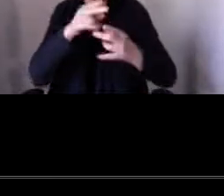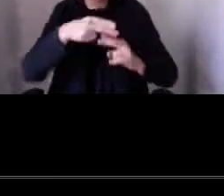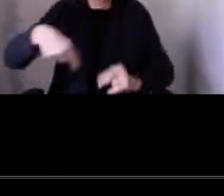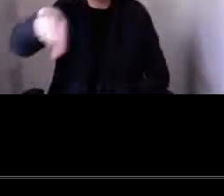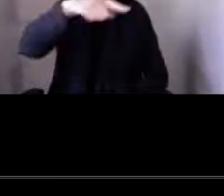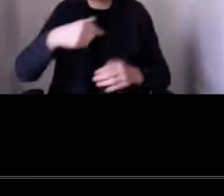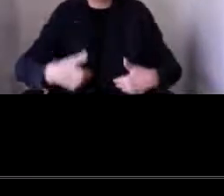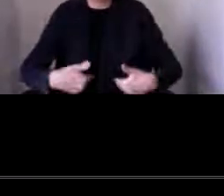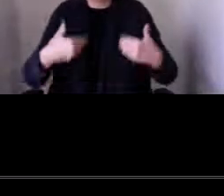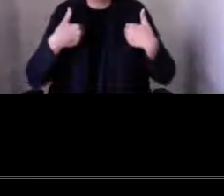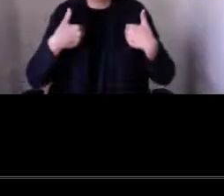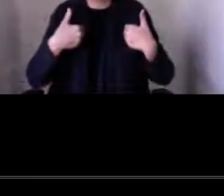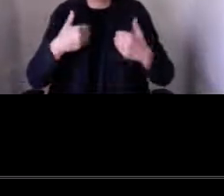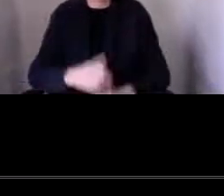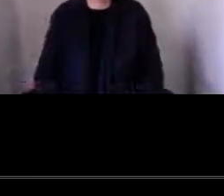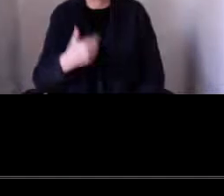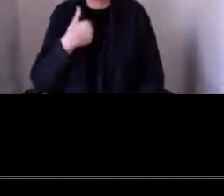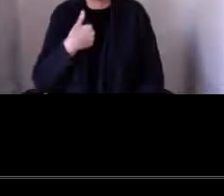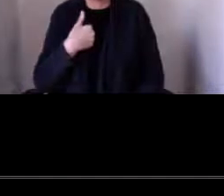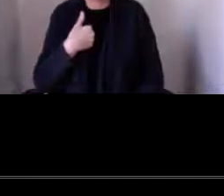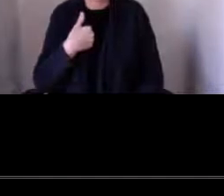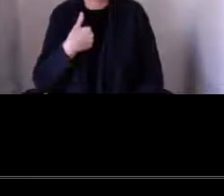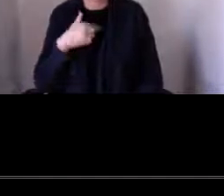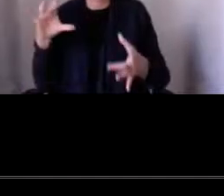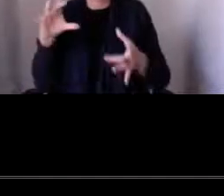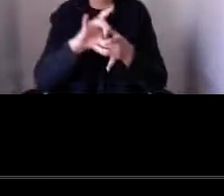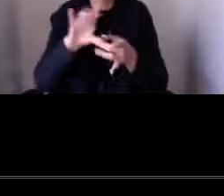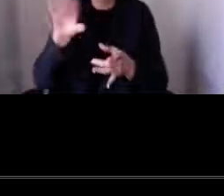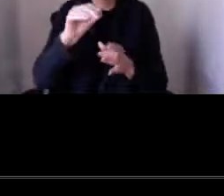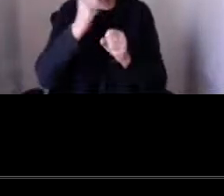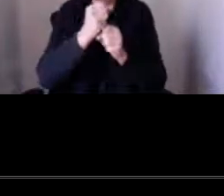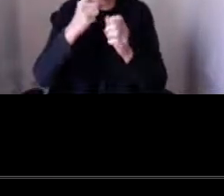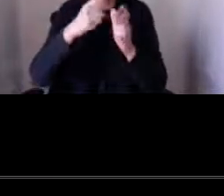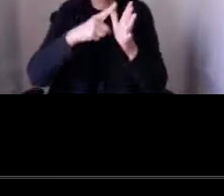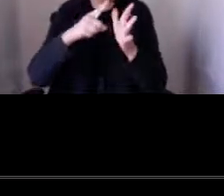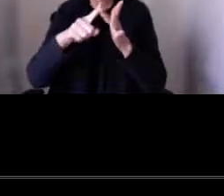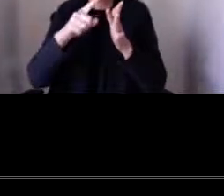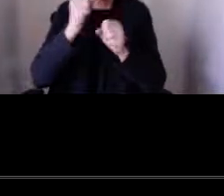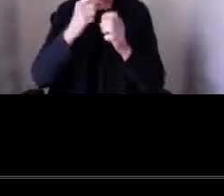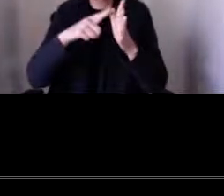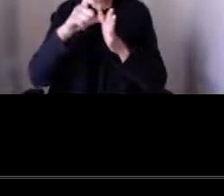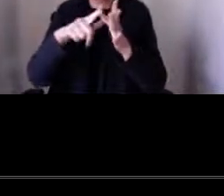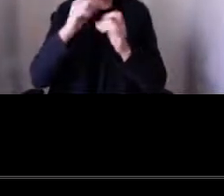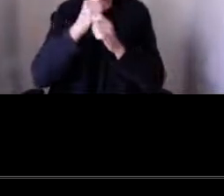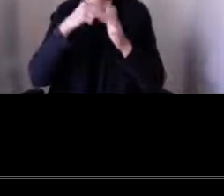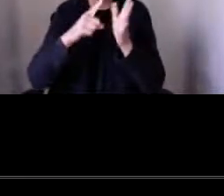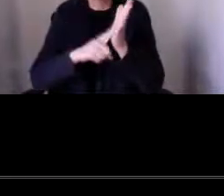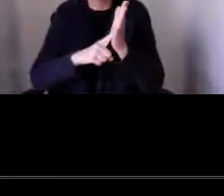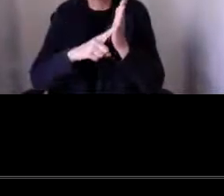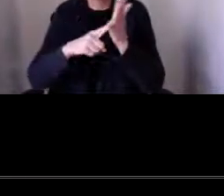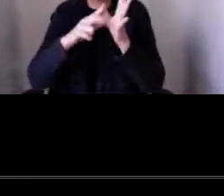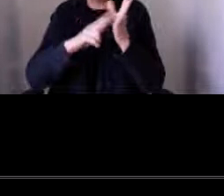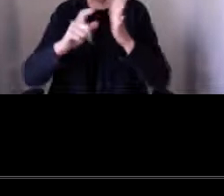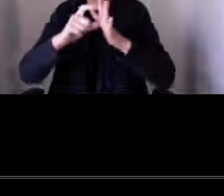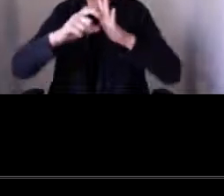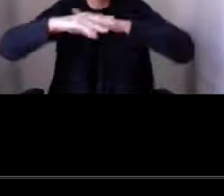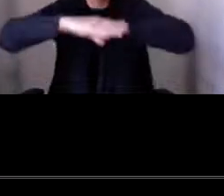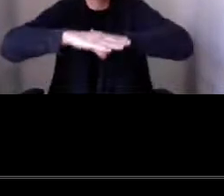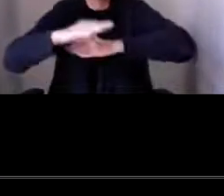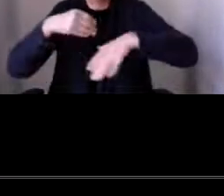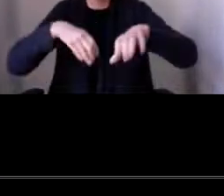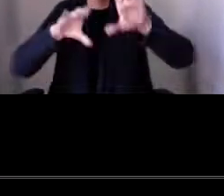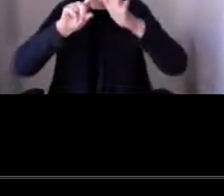I'm dialing in from Gadigal land of the people of the Aurora Nation here in, Newtown